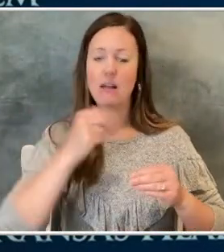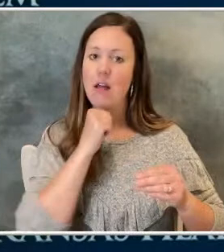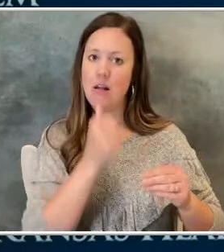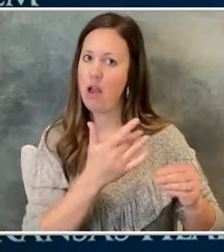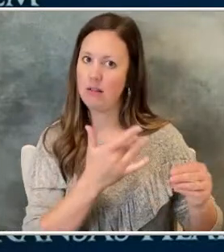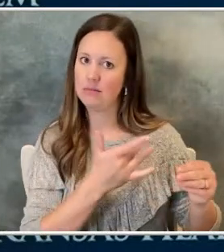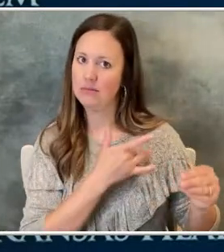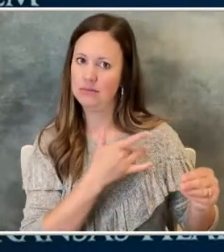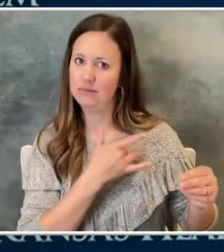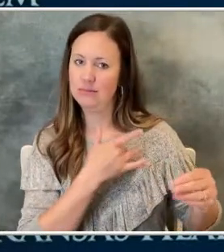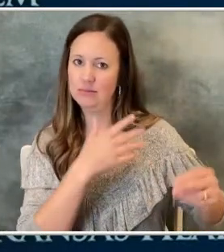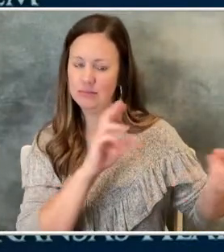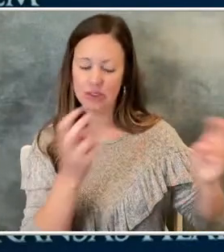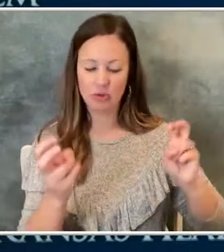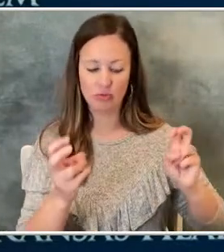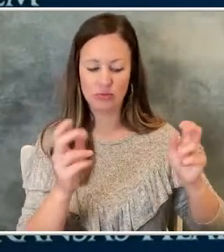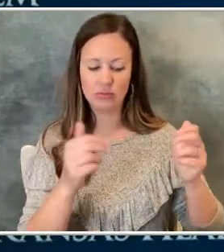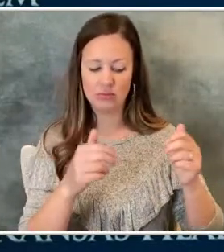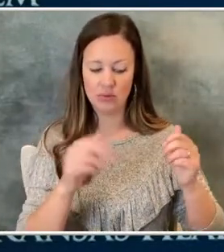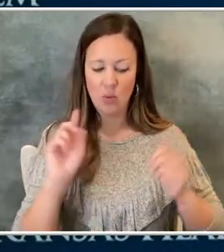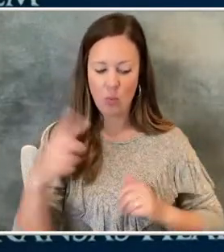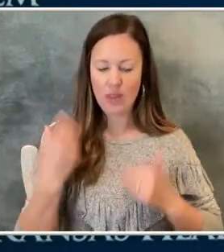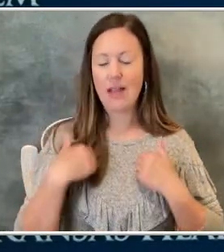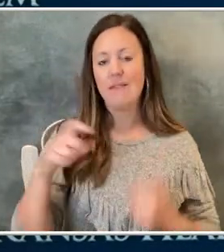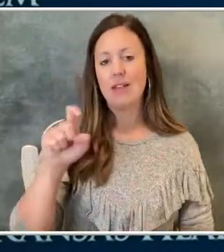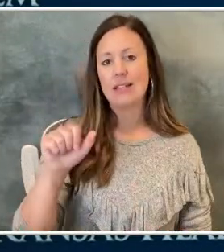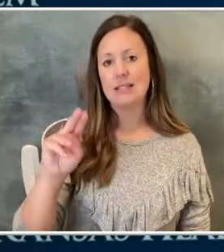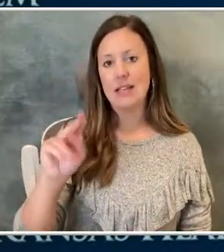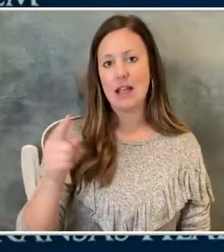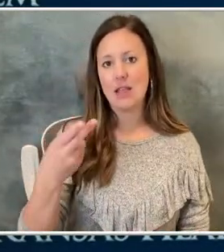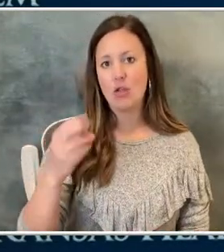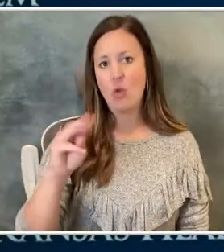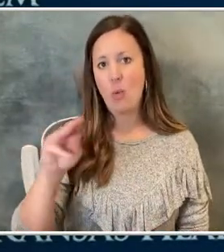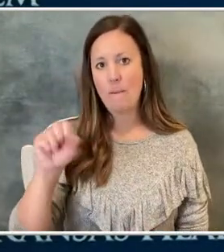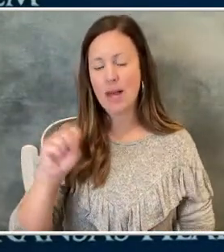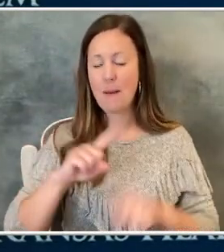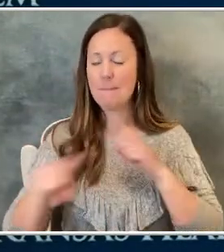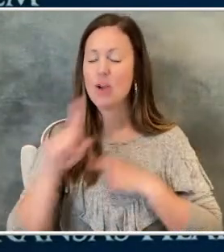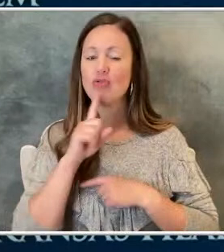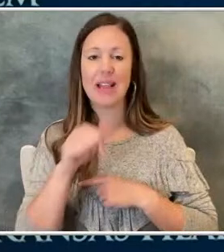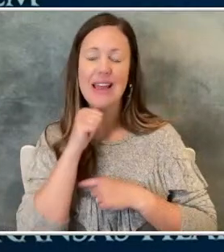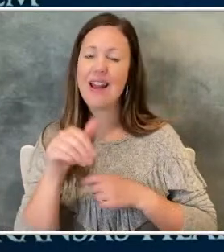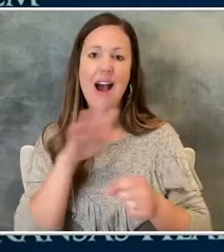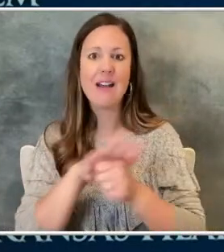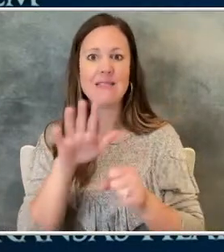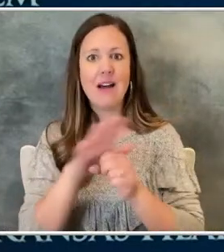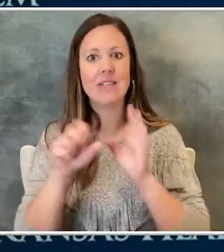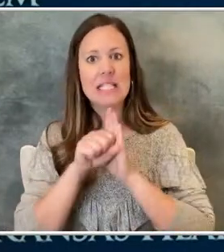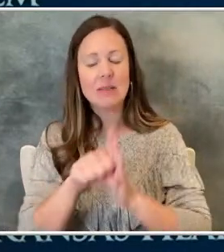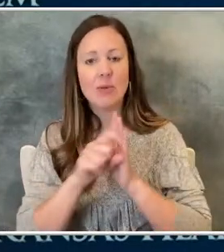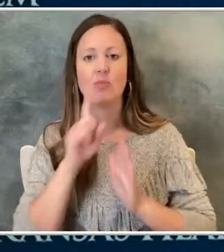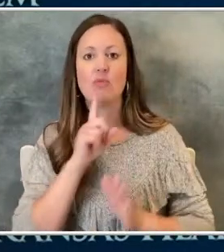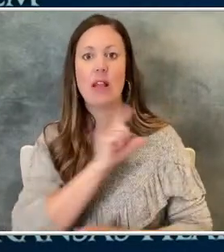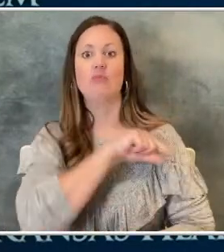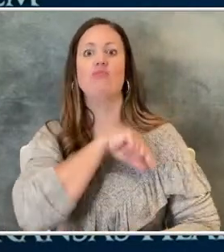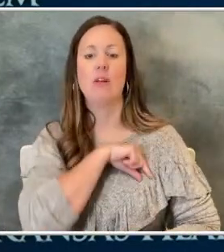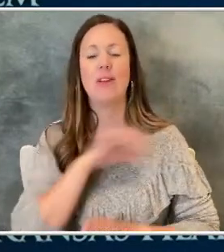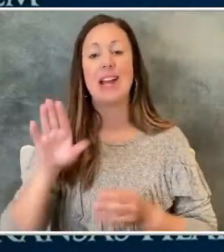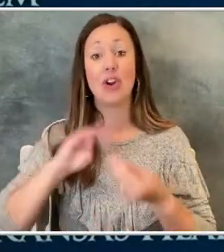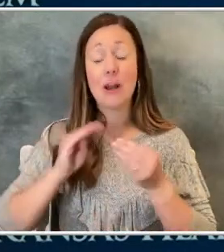did have a little aortic valve stenosis, but it wasn't enough symptomatically to be qualified. Her numbers were so